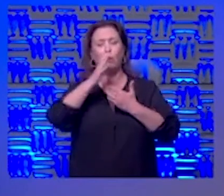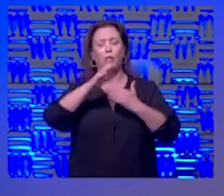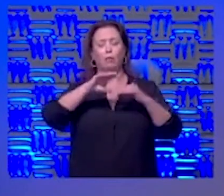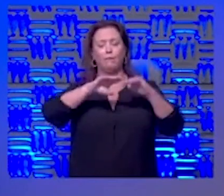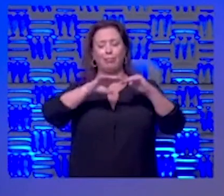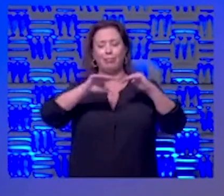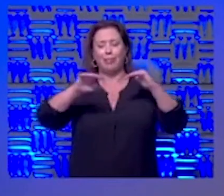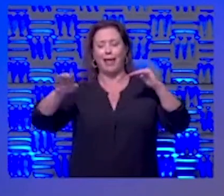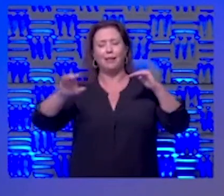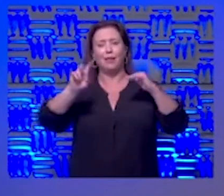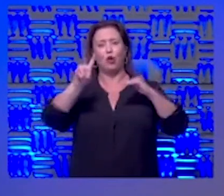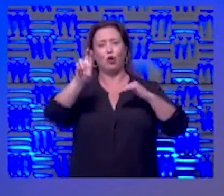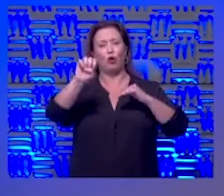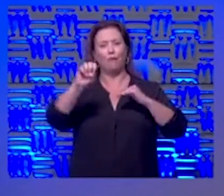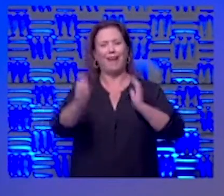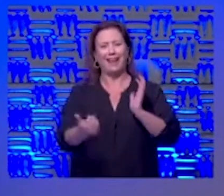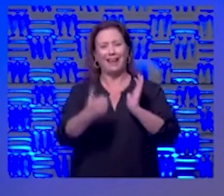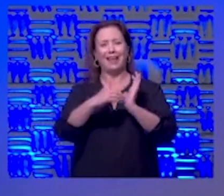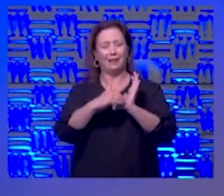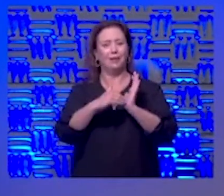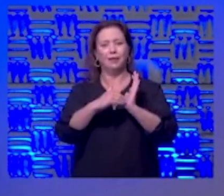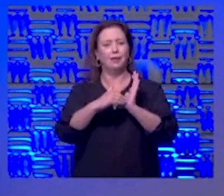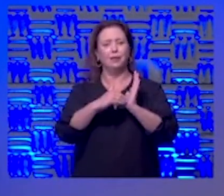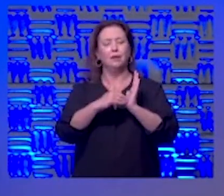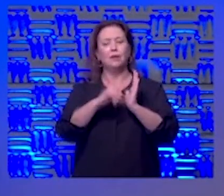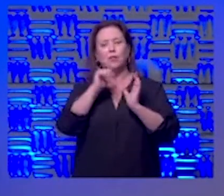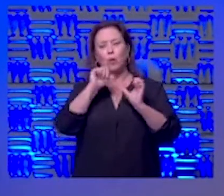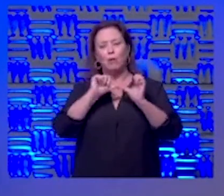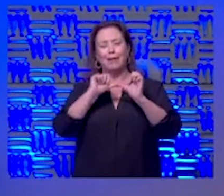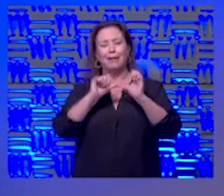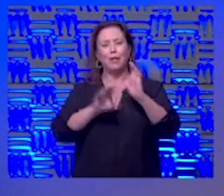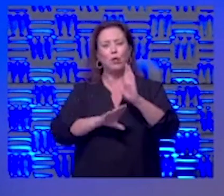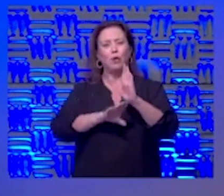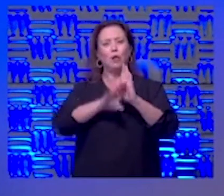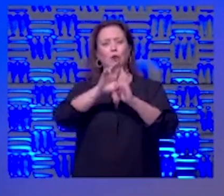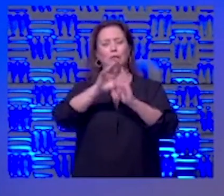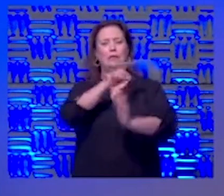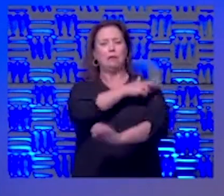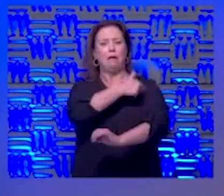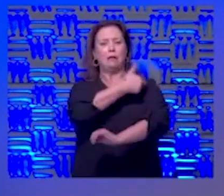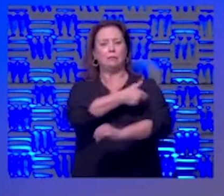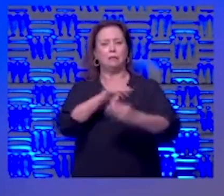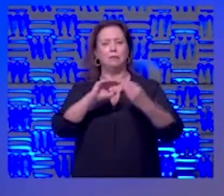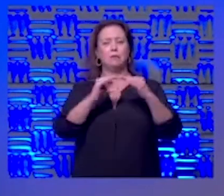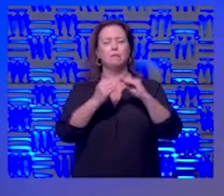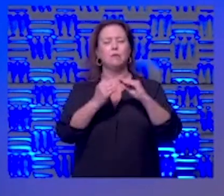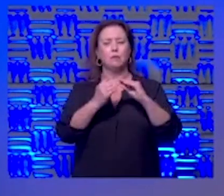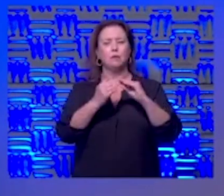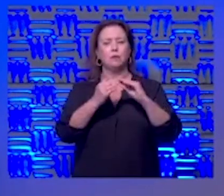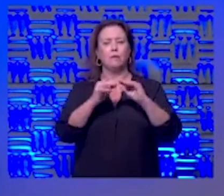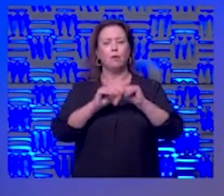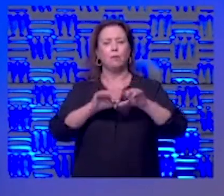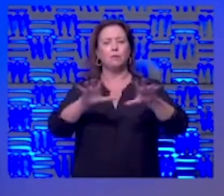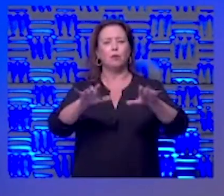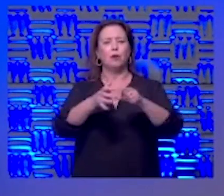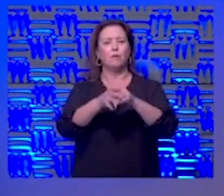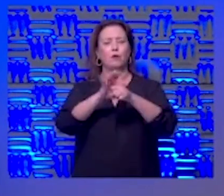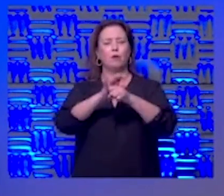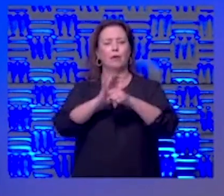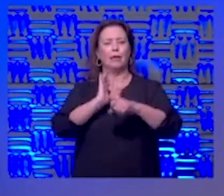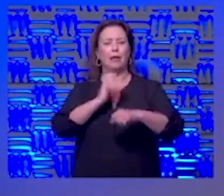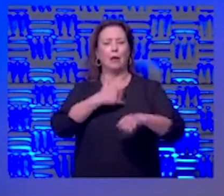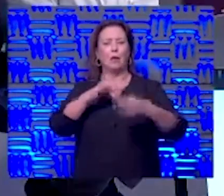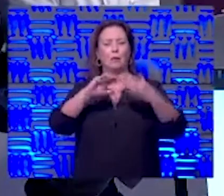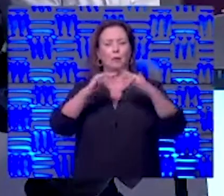again, flatten that curve, so that we don't have a continued increase in the hospitalizations from the spread of COVID in our